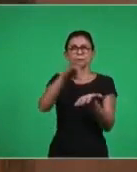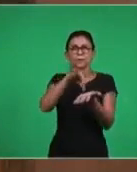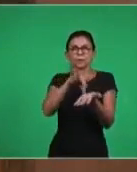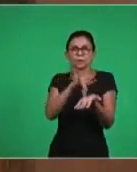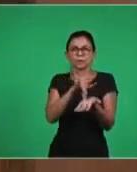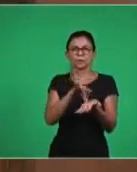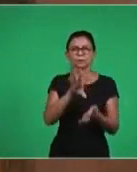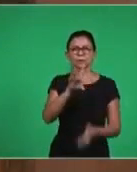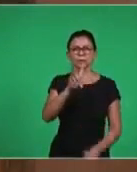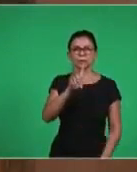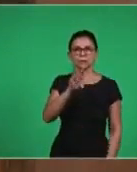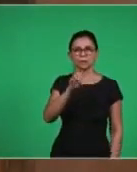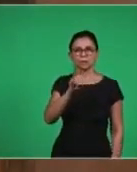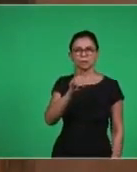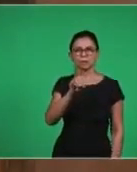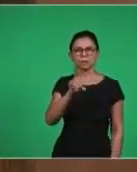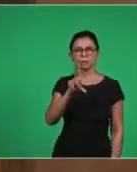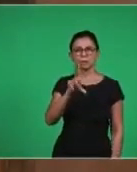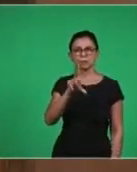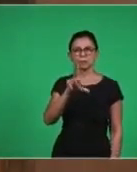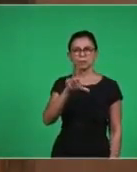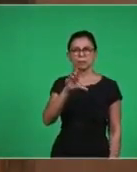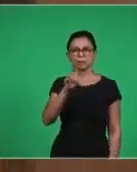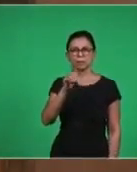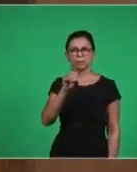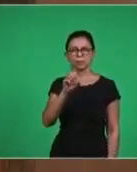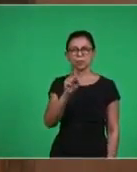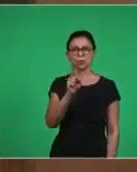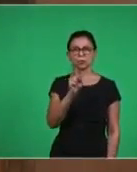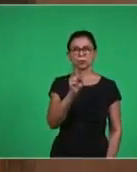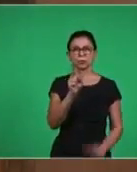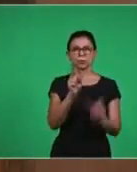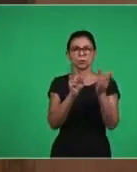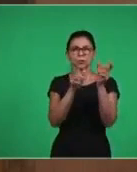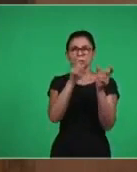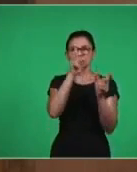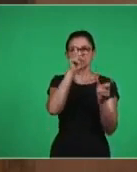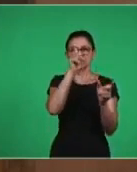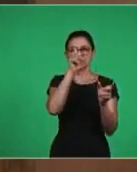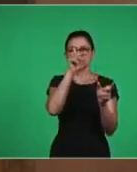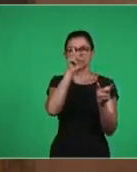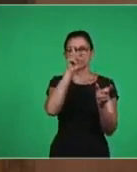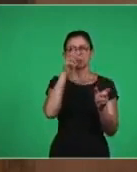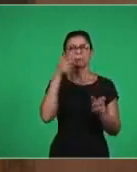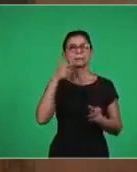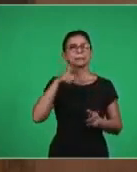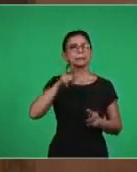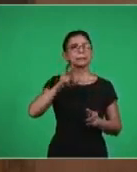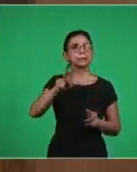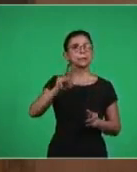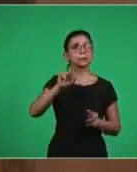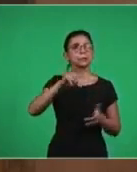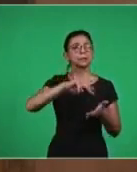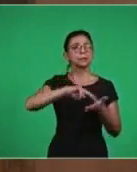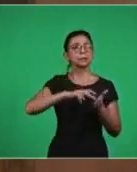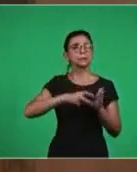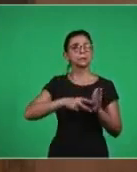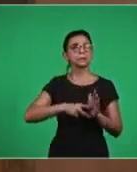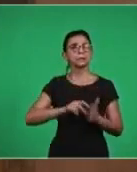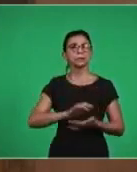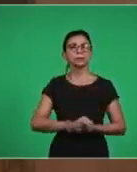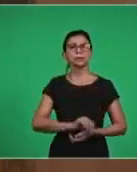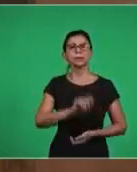original is dolos in Greek. Dolos is the one who serves